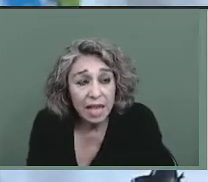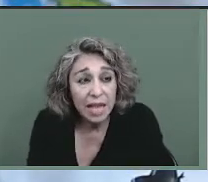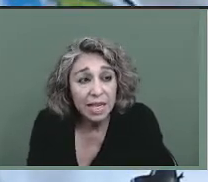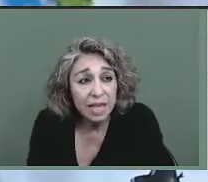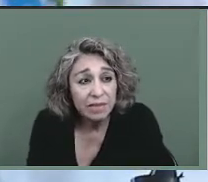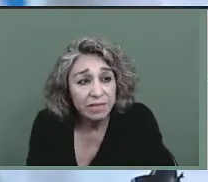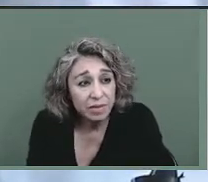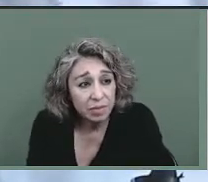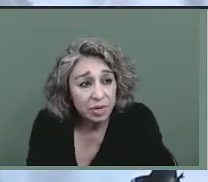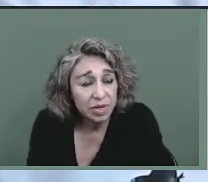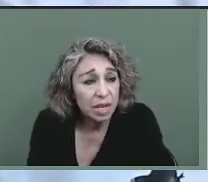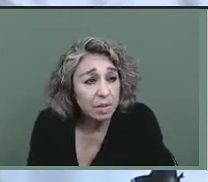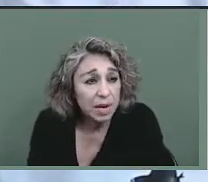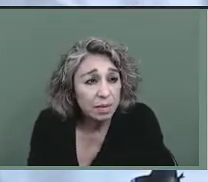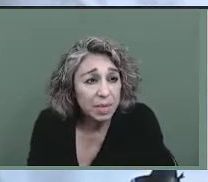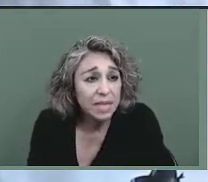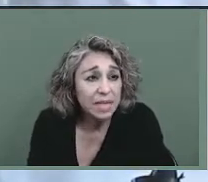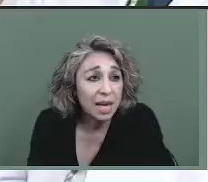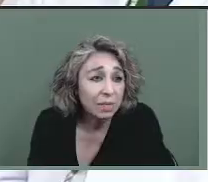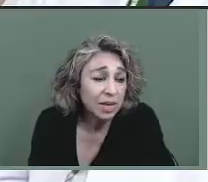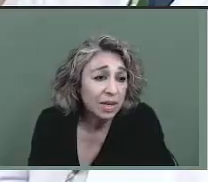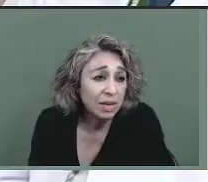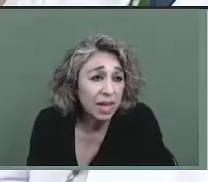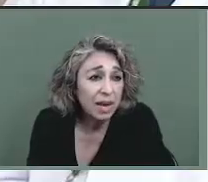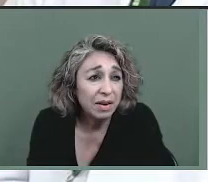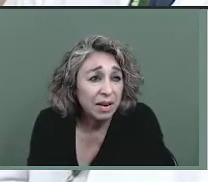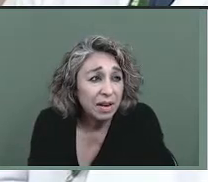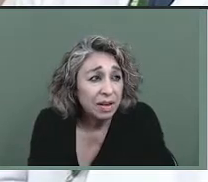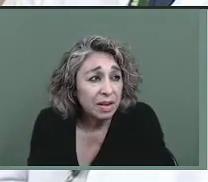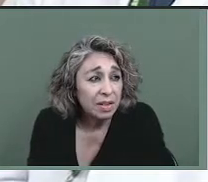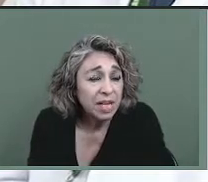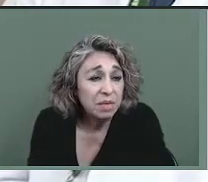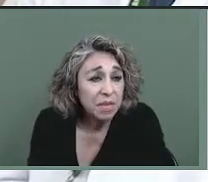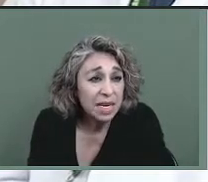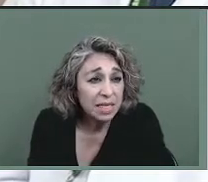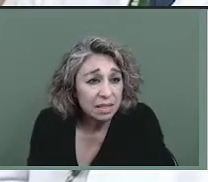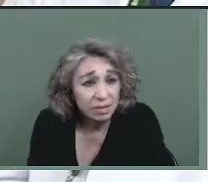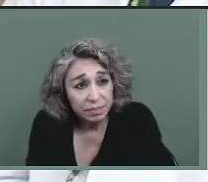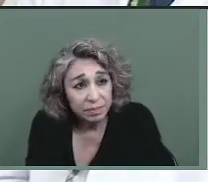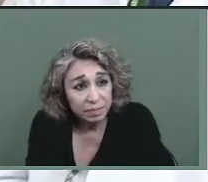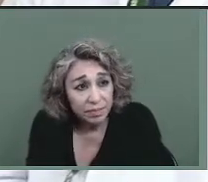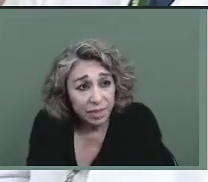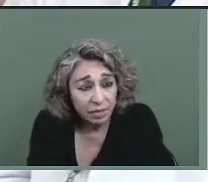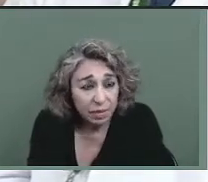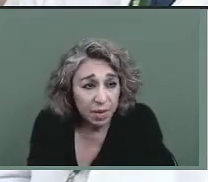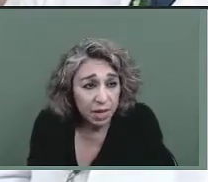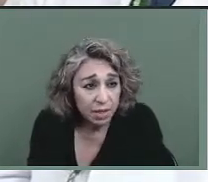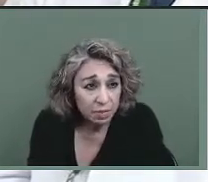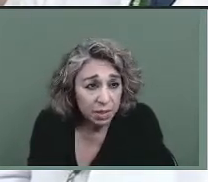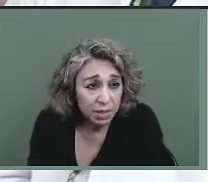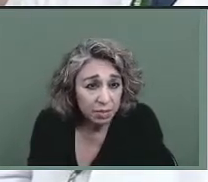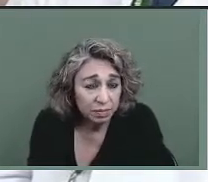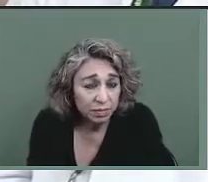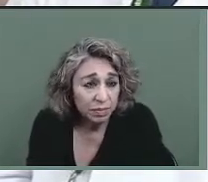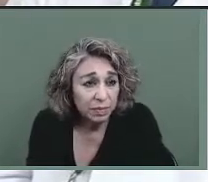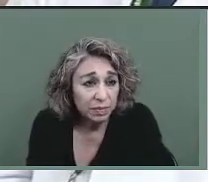says, I lived to tell about it because it happened there, 10 minutes from the